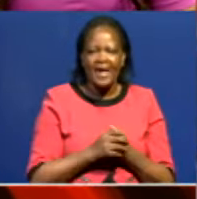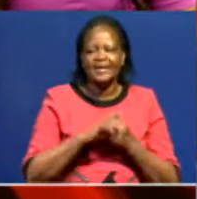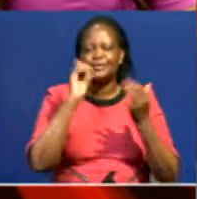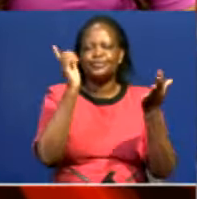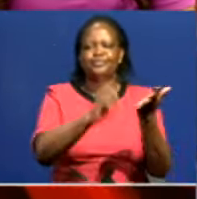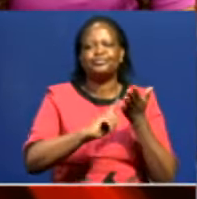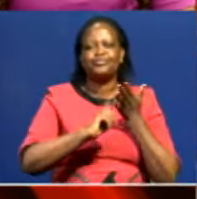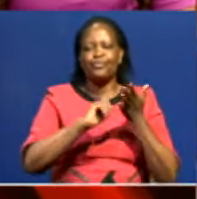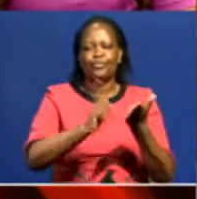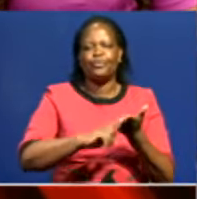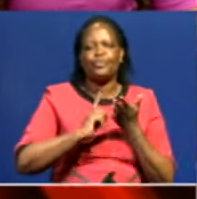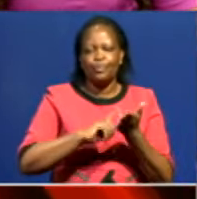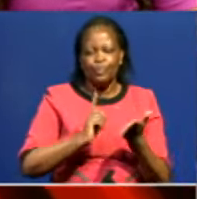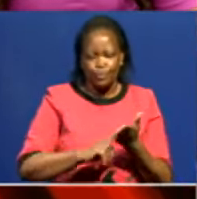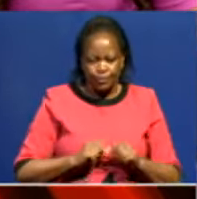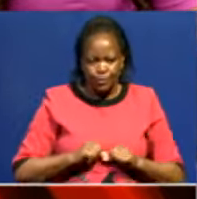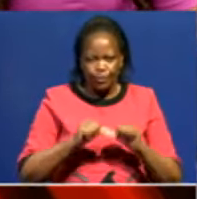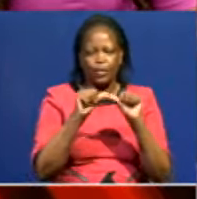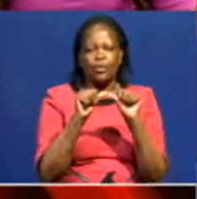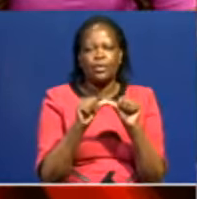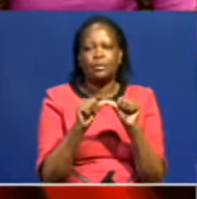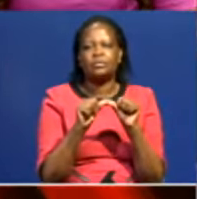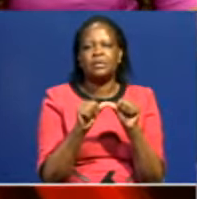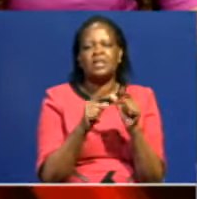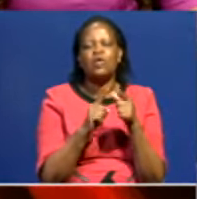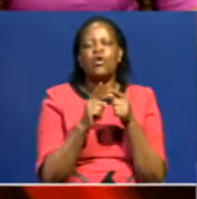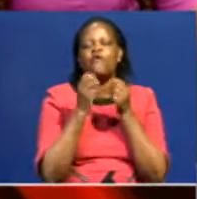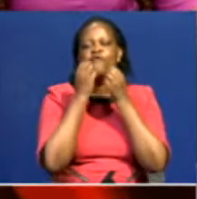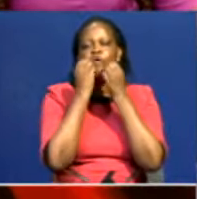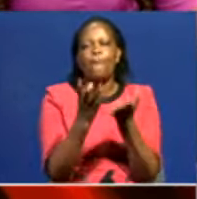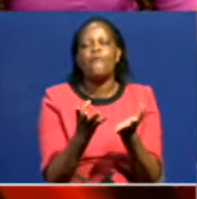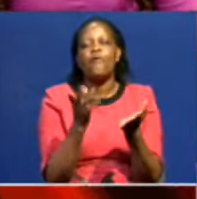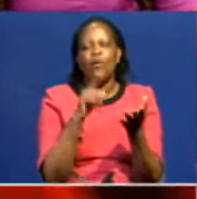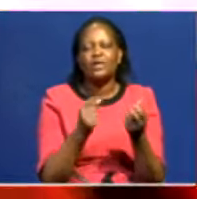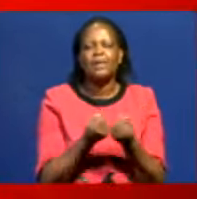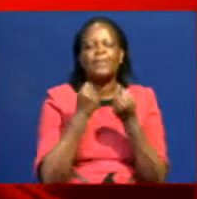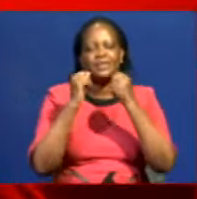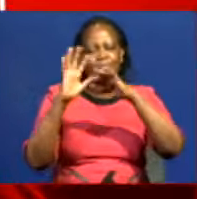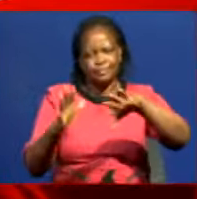discussion is revolving the housing levy. We shall be keeping you updated. For now, we move on.